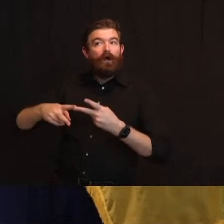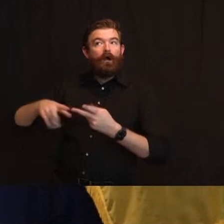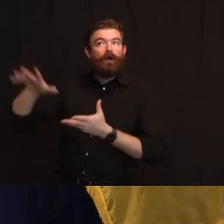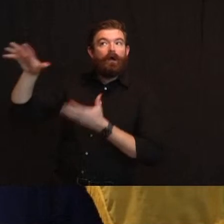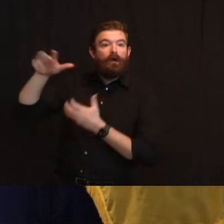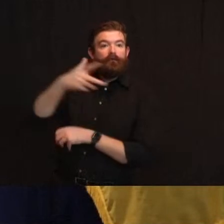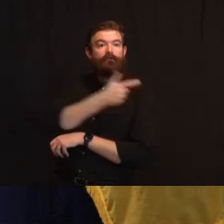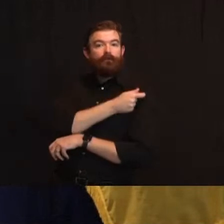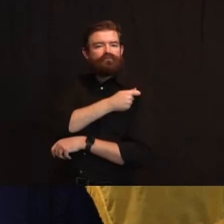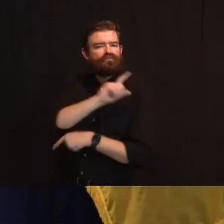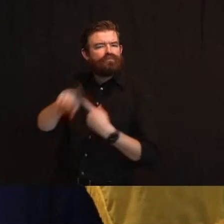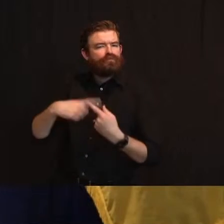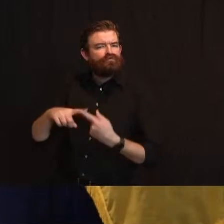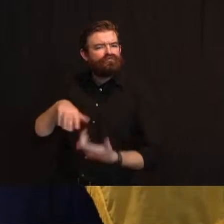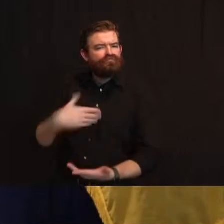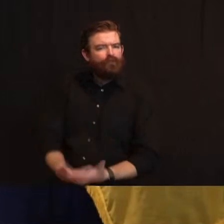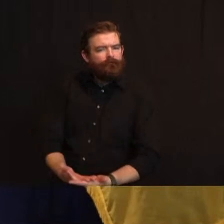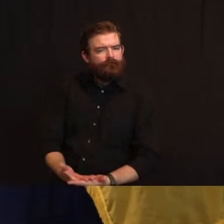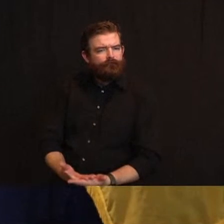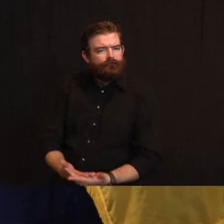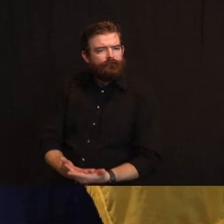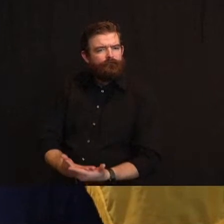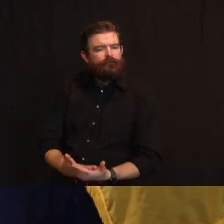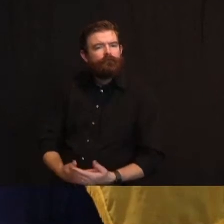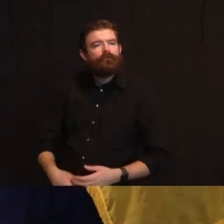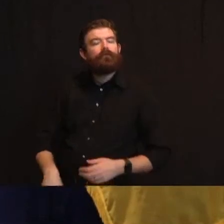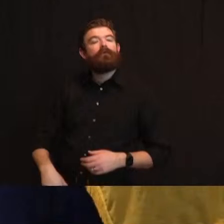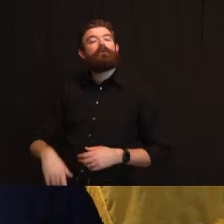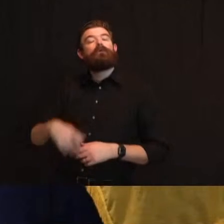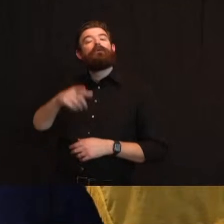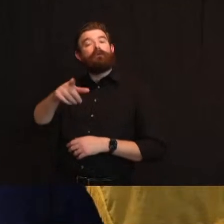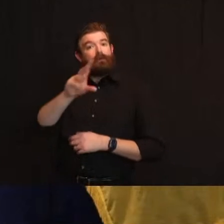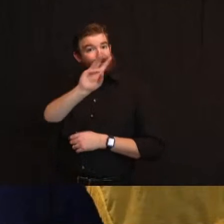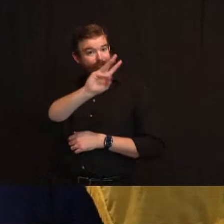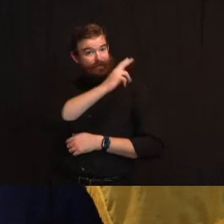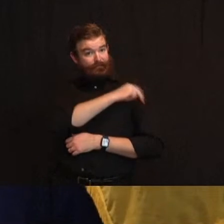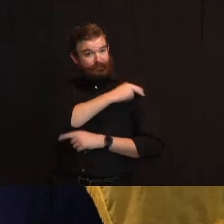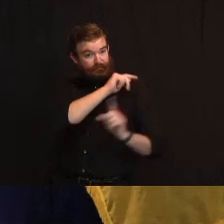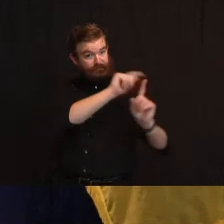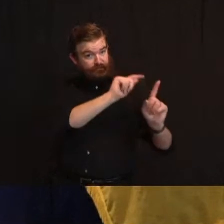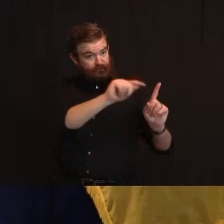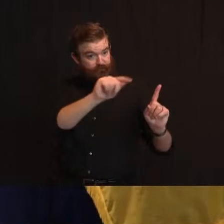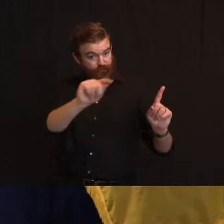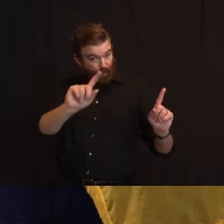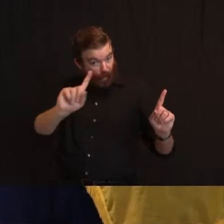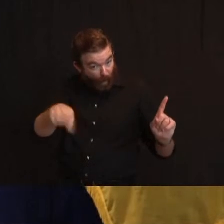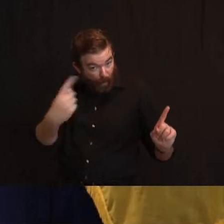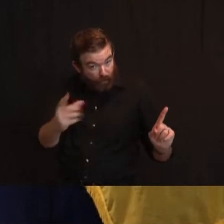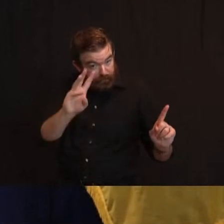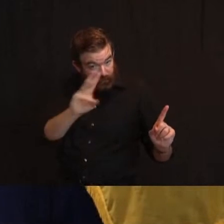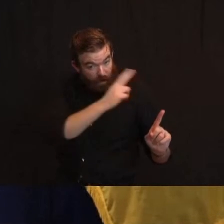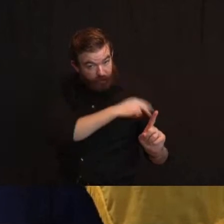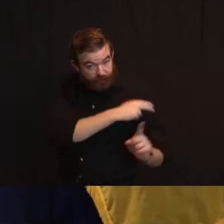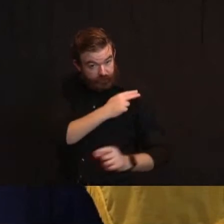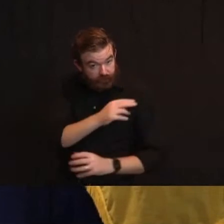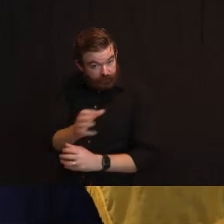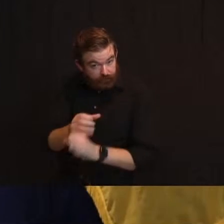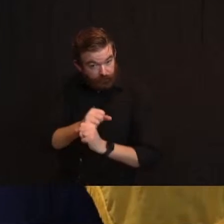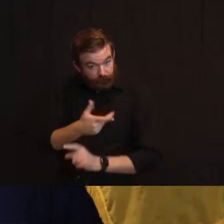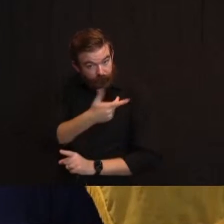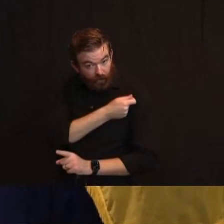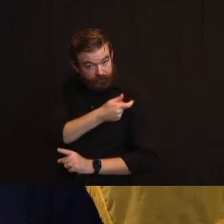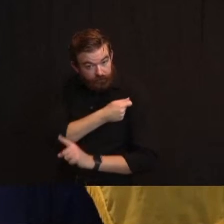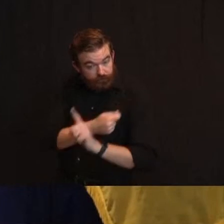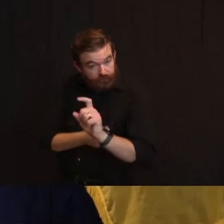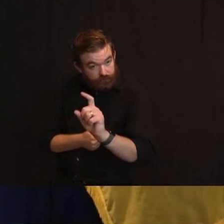hospitals, are those the only hospitals getting a share of the 76,000 doses? The New York Times is reporting the FDA plans to